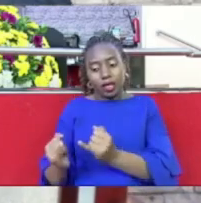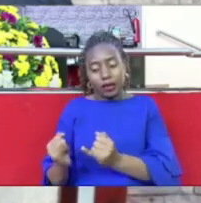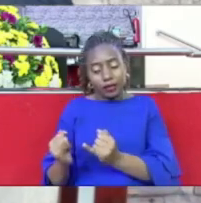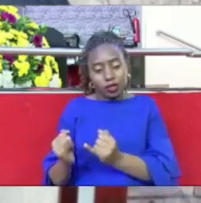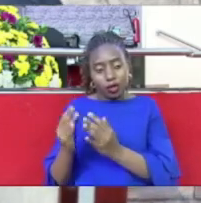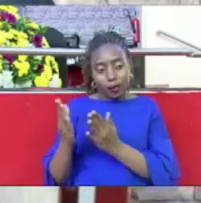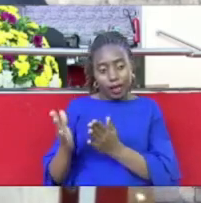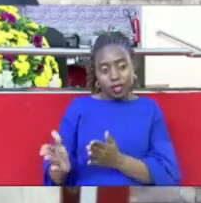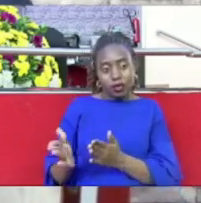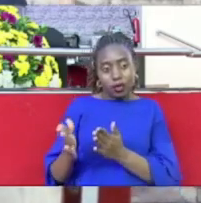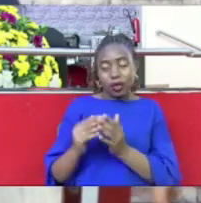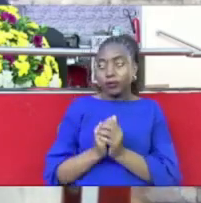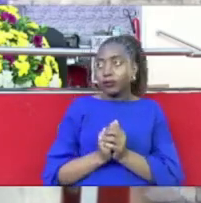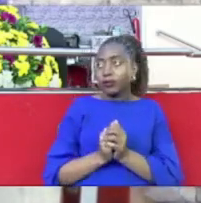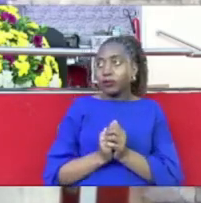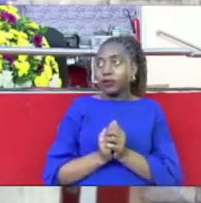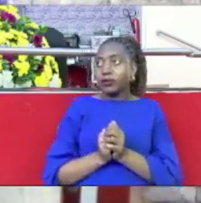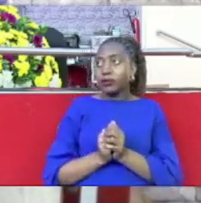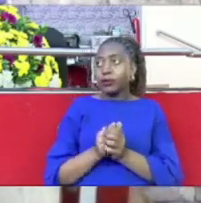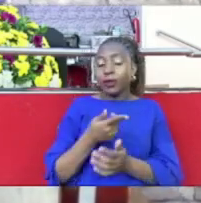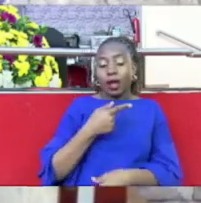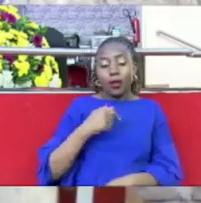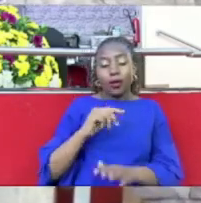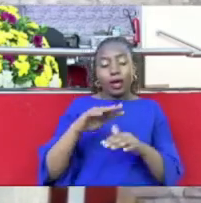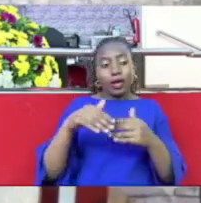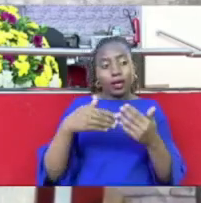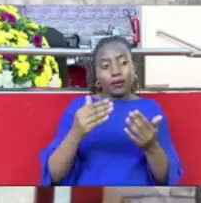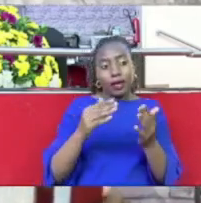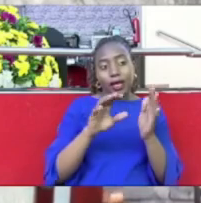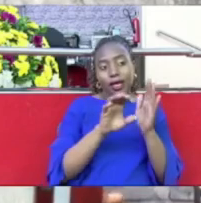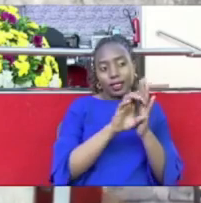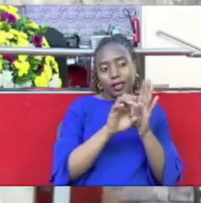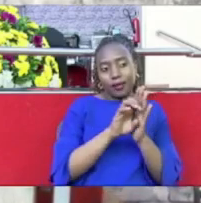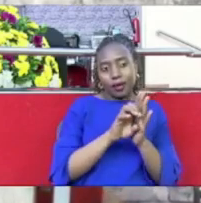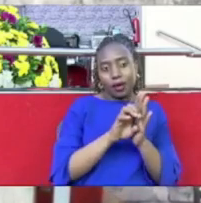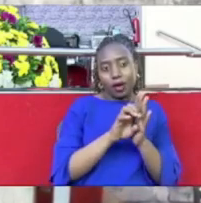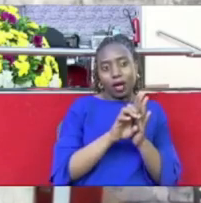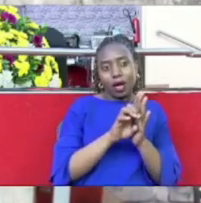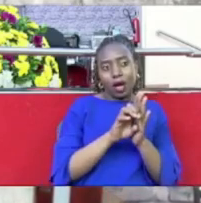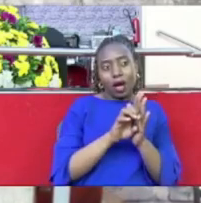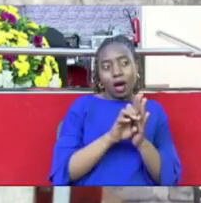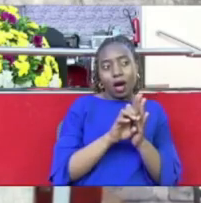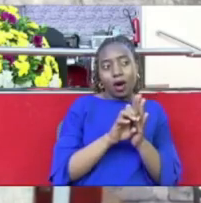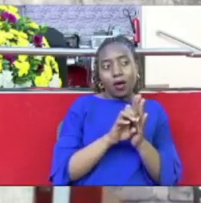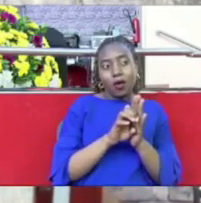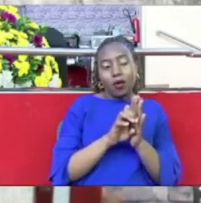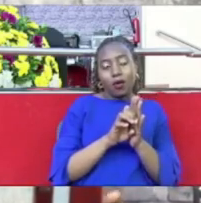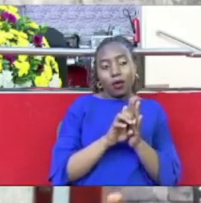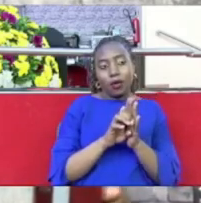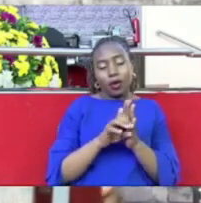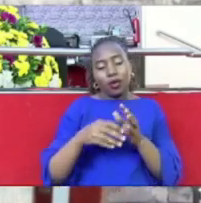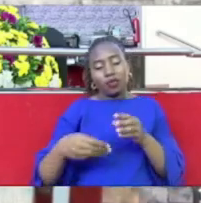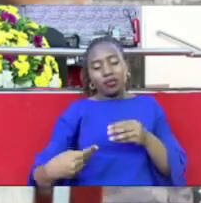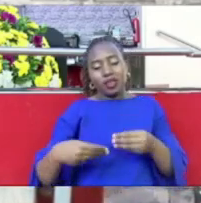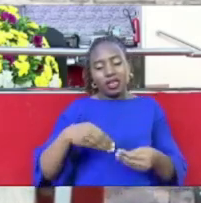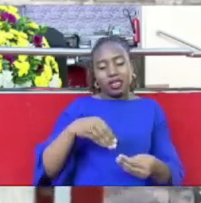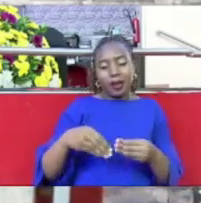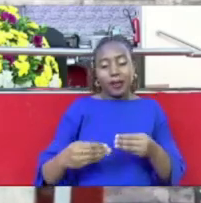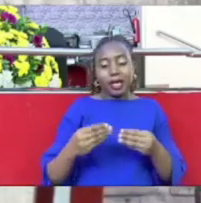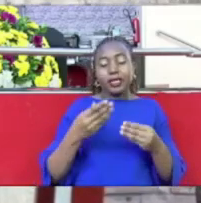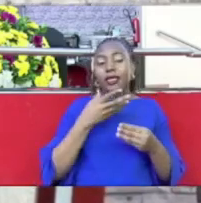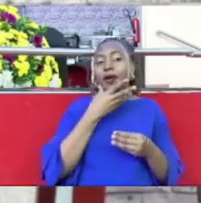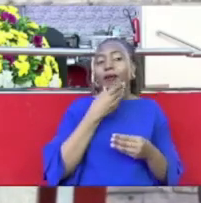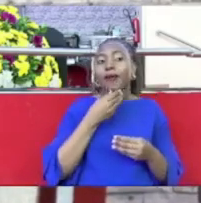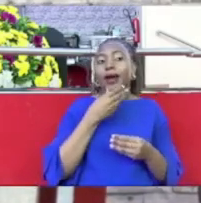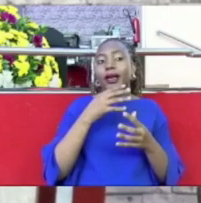hitaji kanisani ama kwa mtu. We are being given an example of this layman at the beautiful gate. Tunapewa mfano wa huyu mlemavu